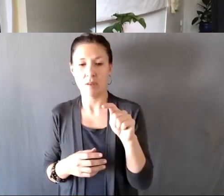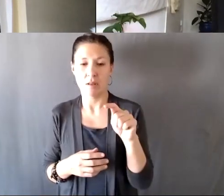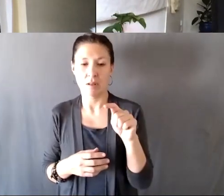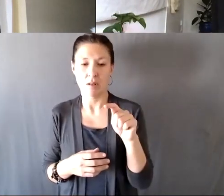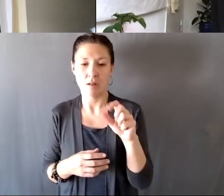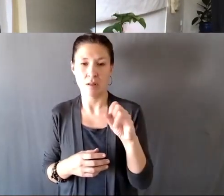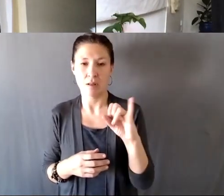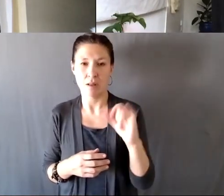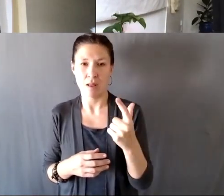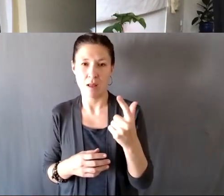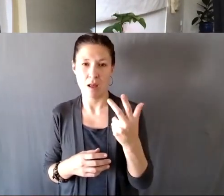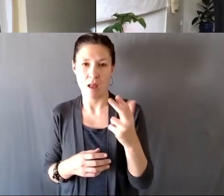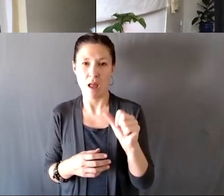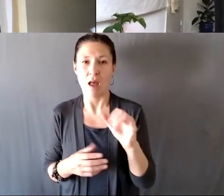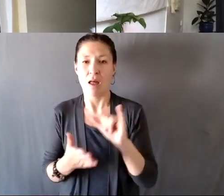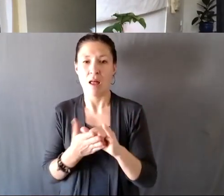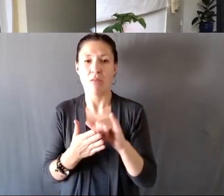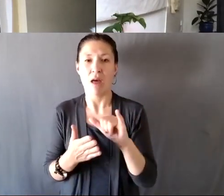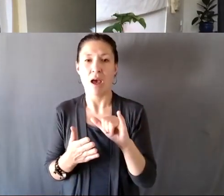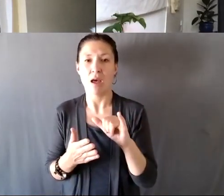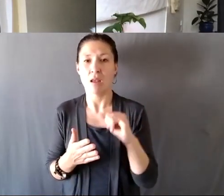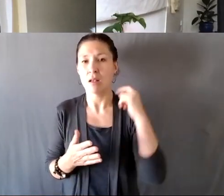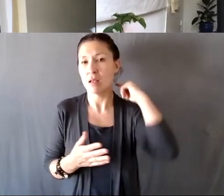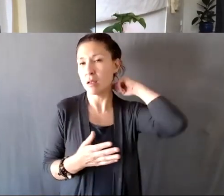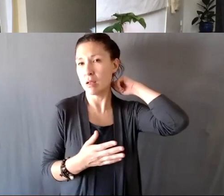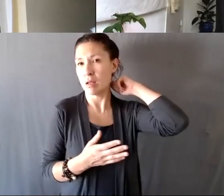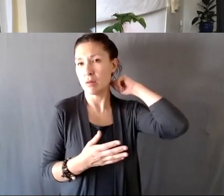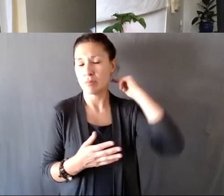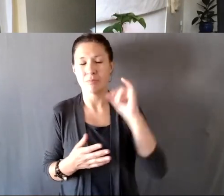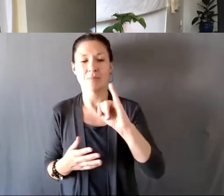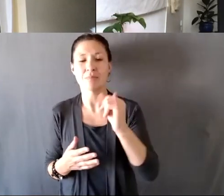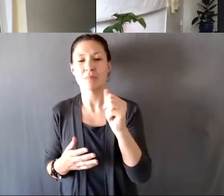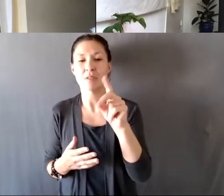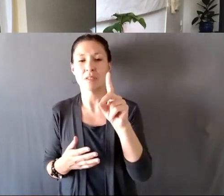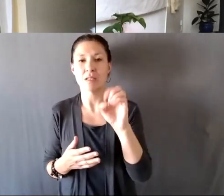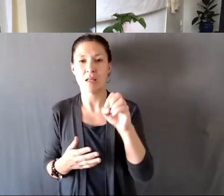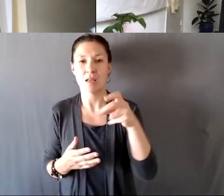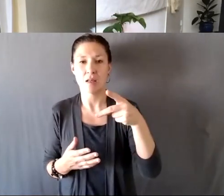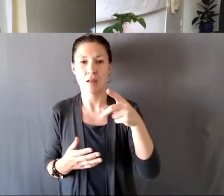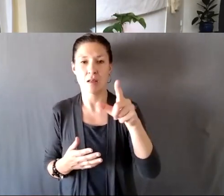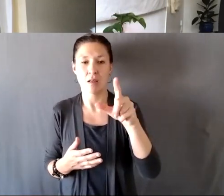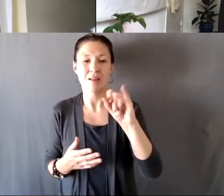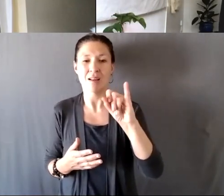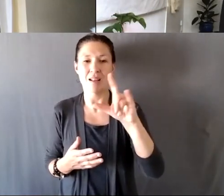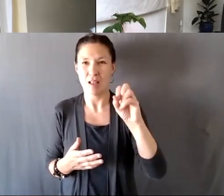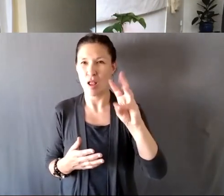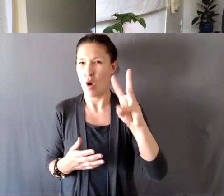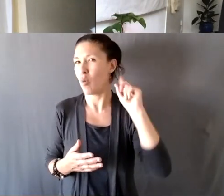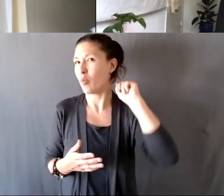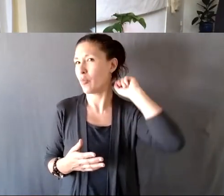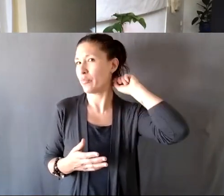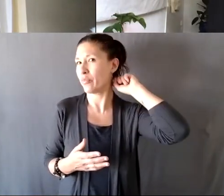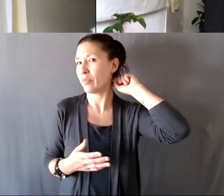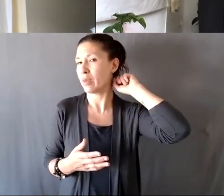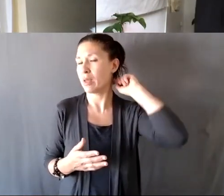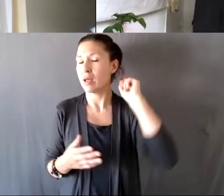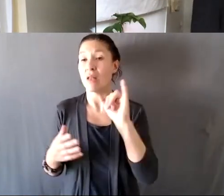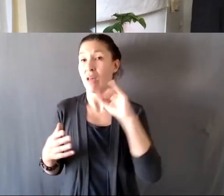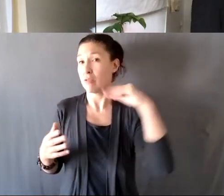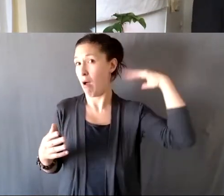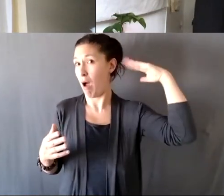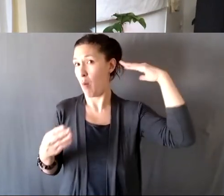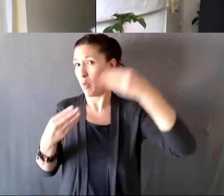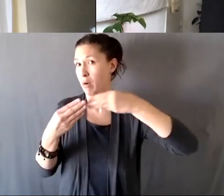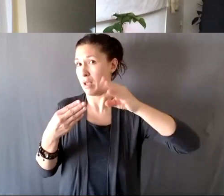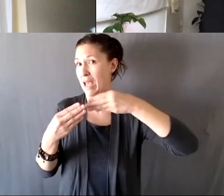jade pillow, the upper gate of the back. Here, the opposite side of the navel, this is the lower gate of the back. This